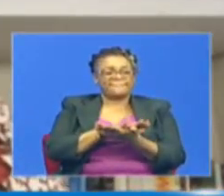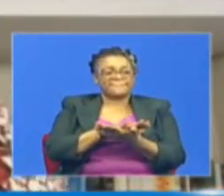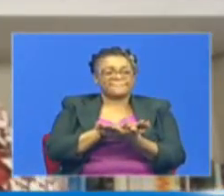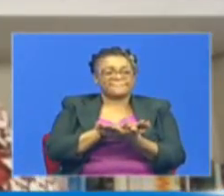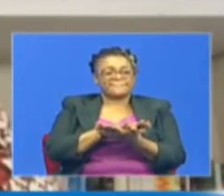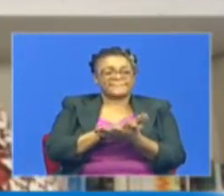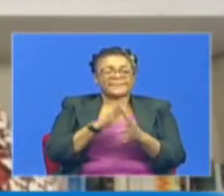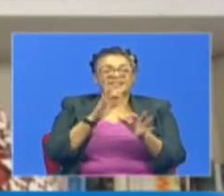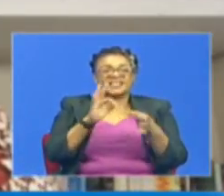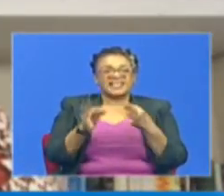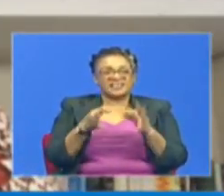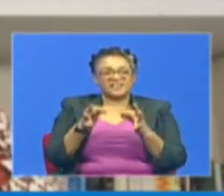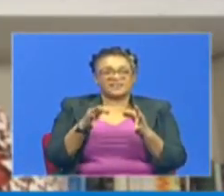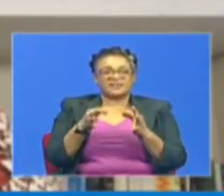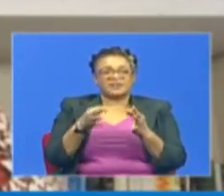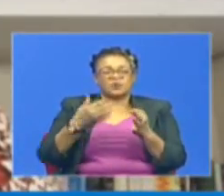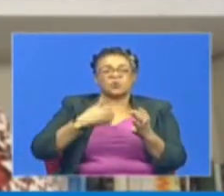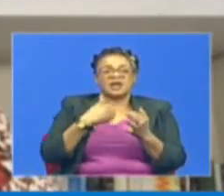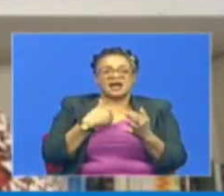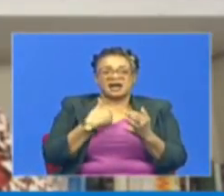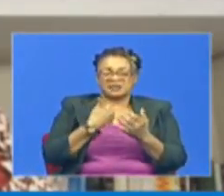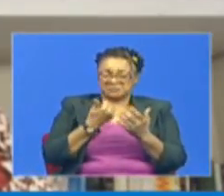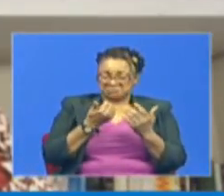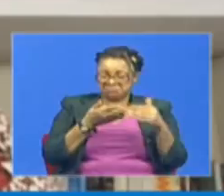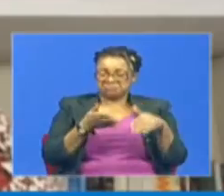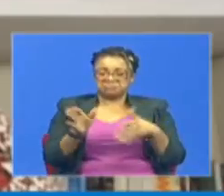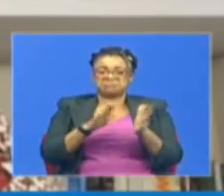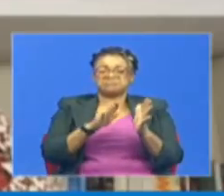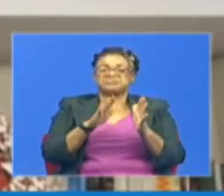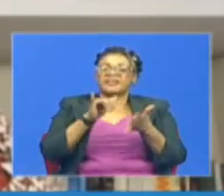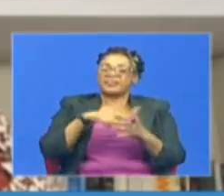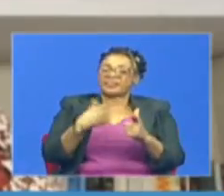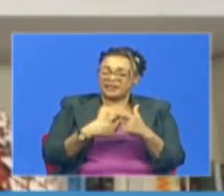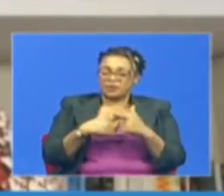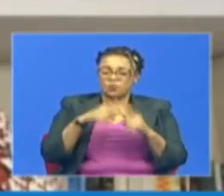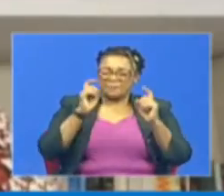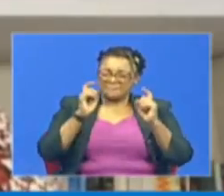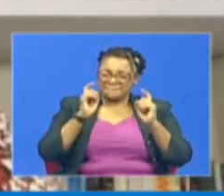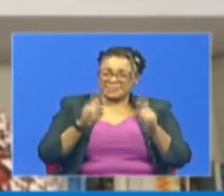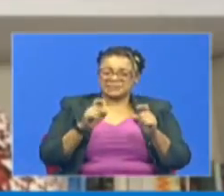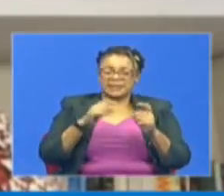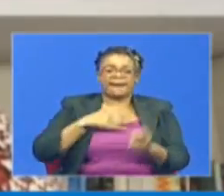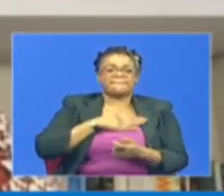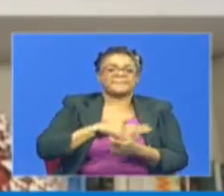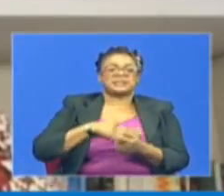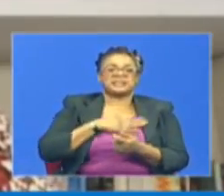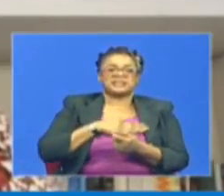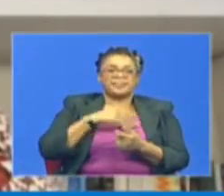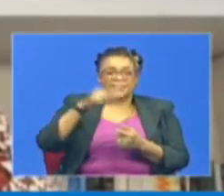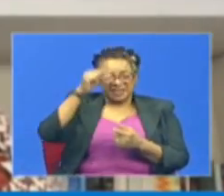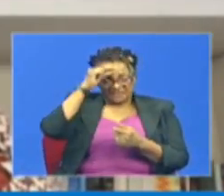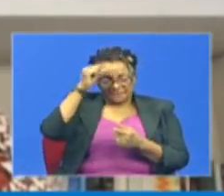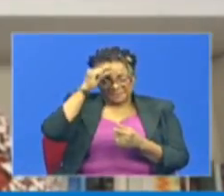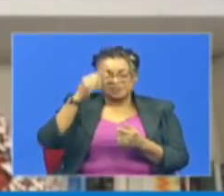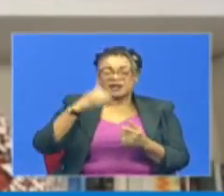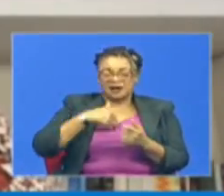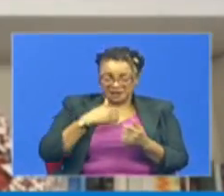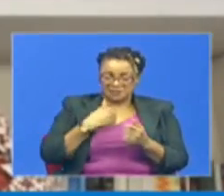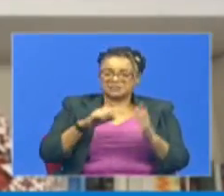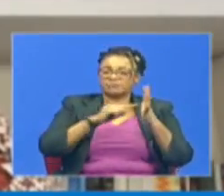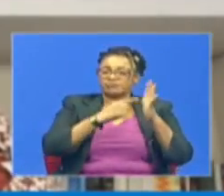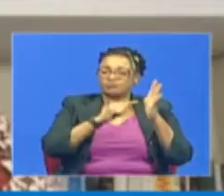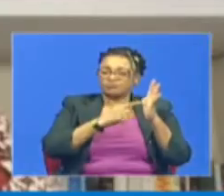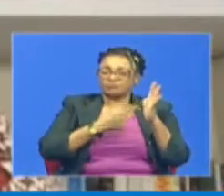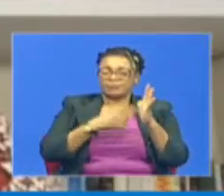we hadn't taken those measures, and I think it is clear that we first appreciate, if government hadn't taken those measures, the health